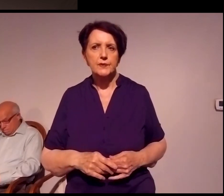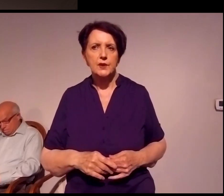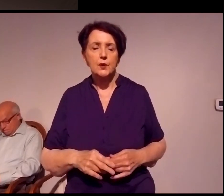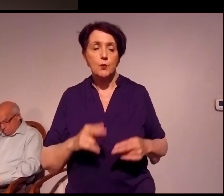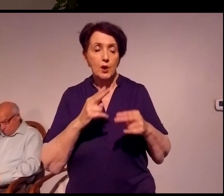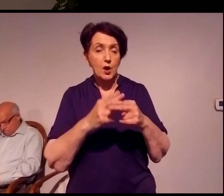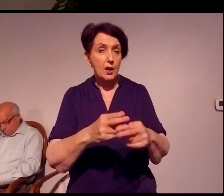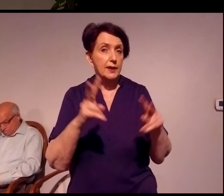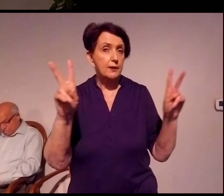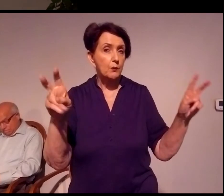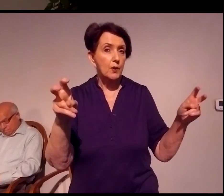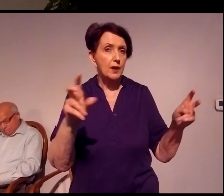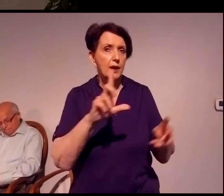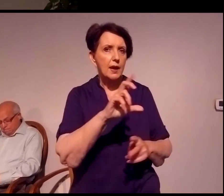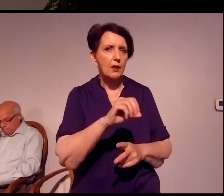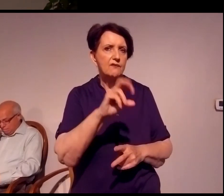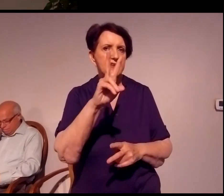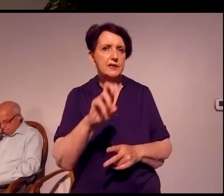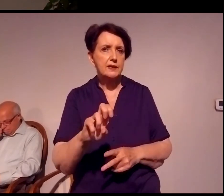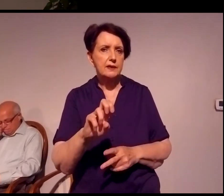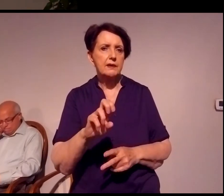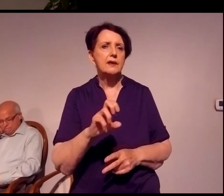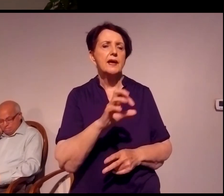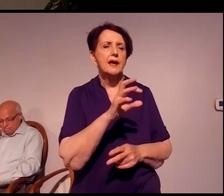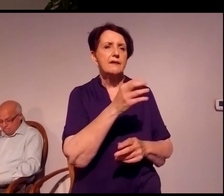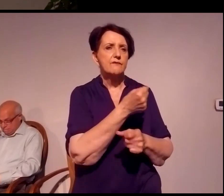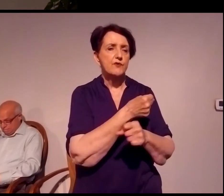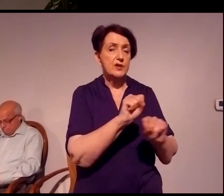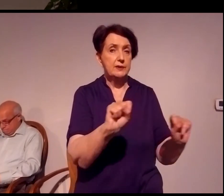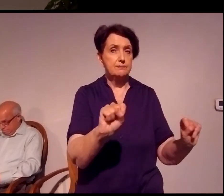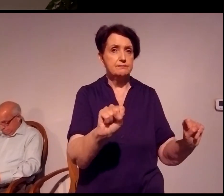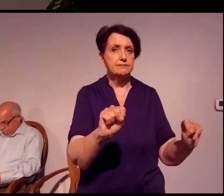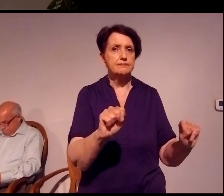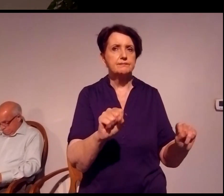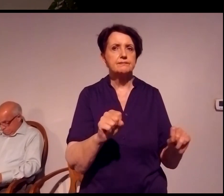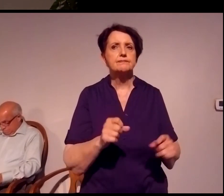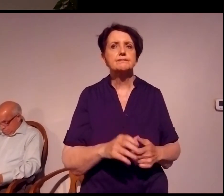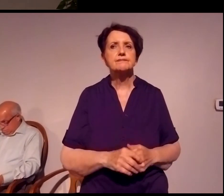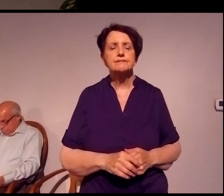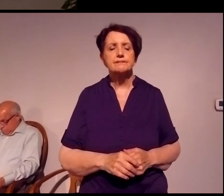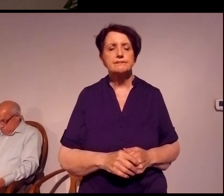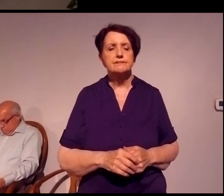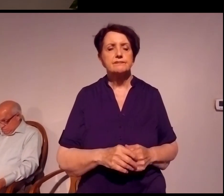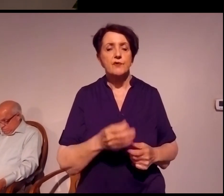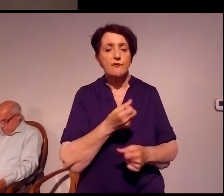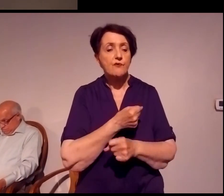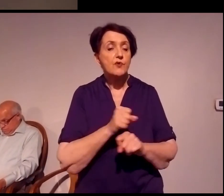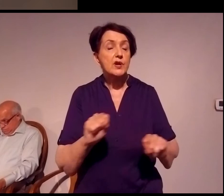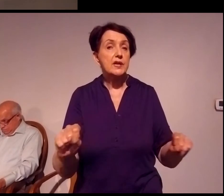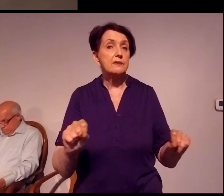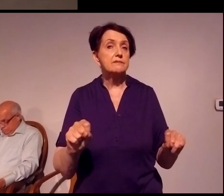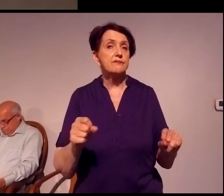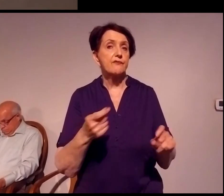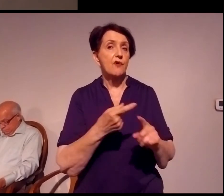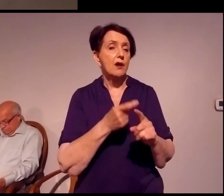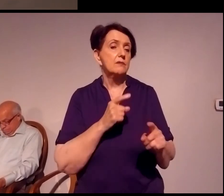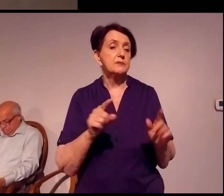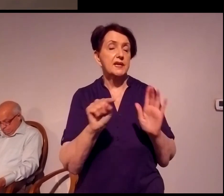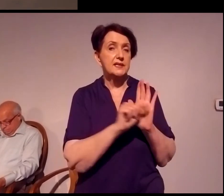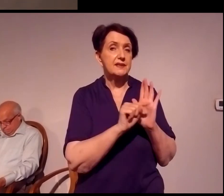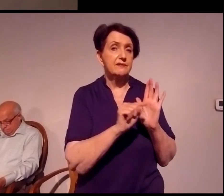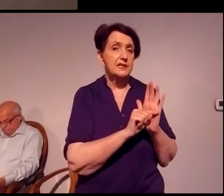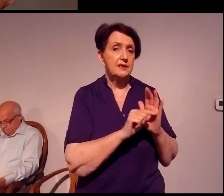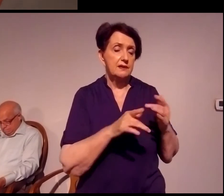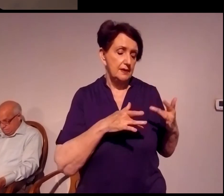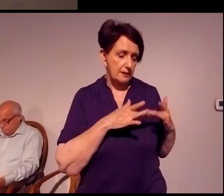love and freedom. Freedom from discord and an opening of the heart. And so I